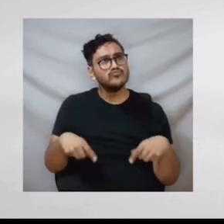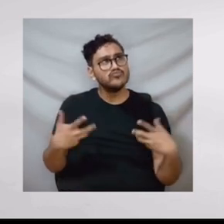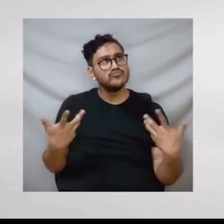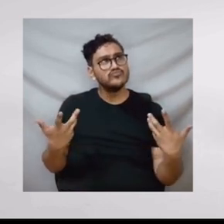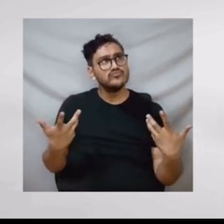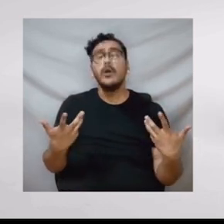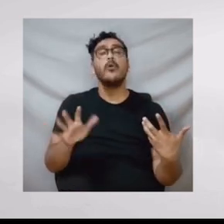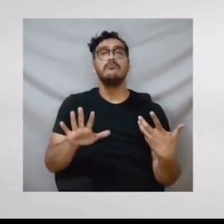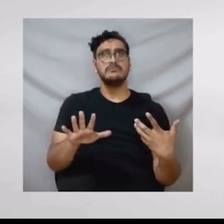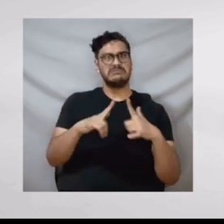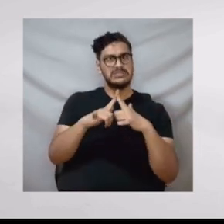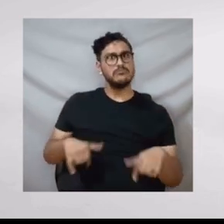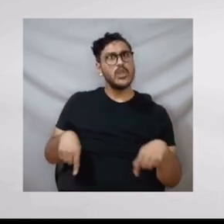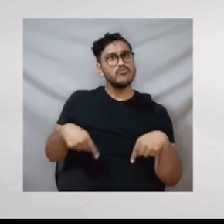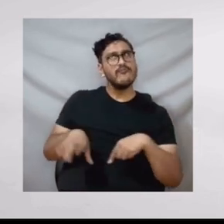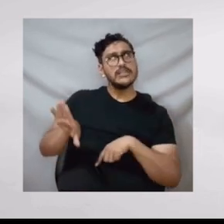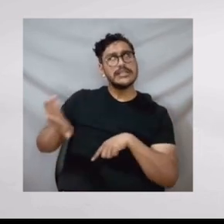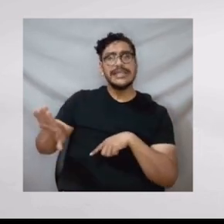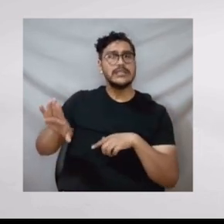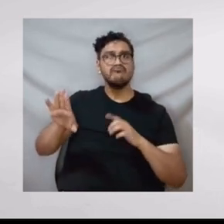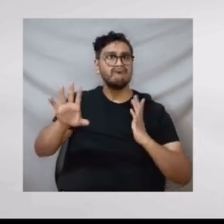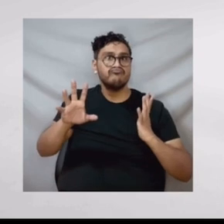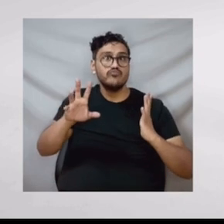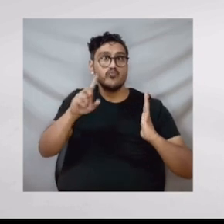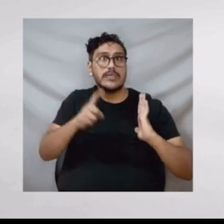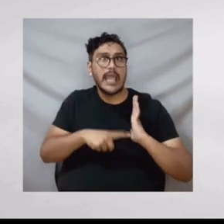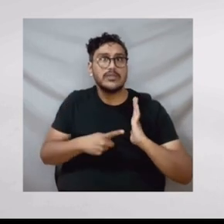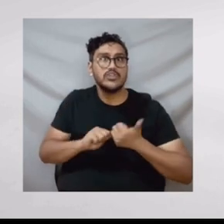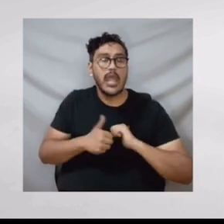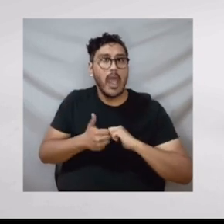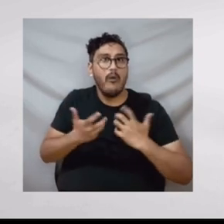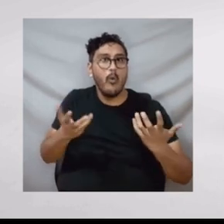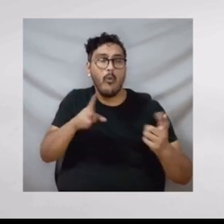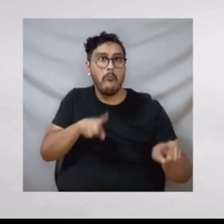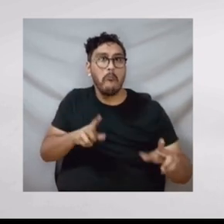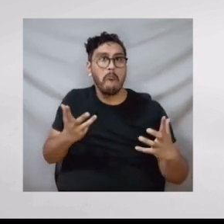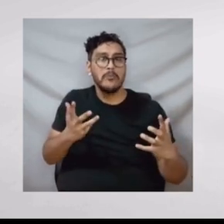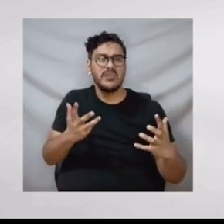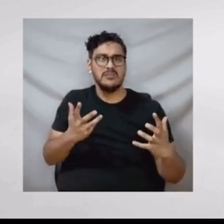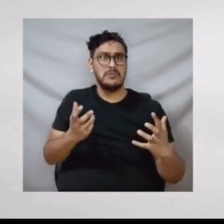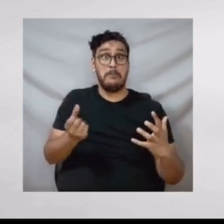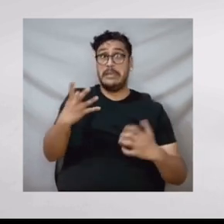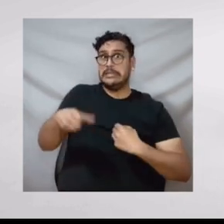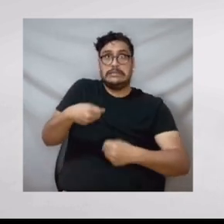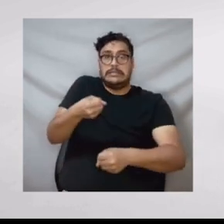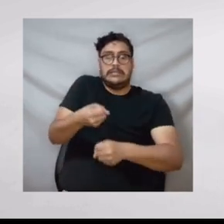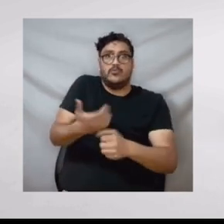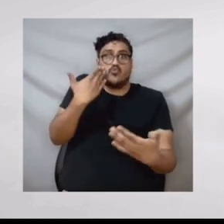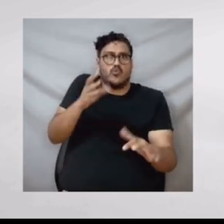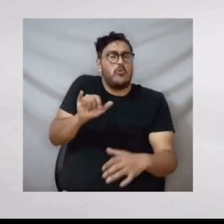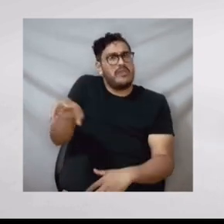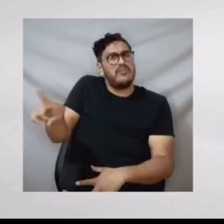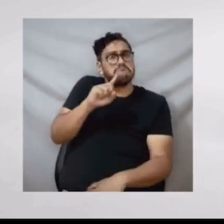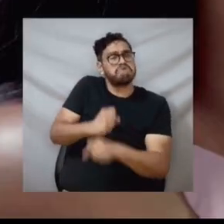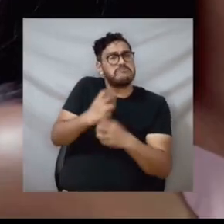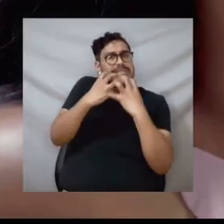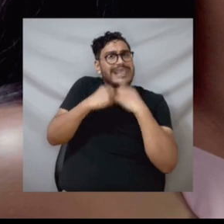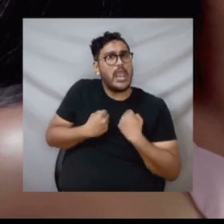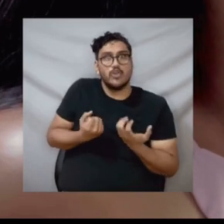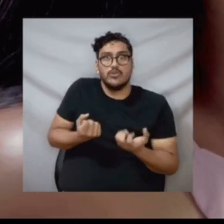point in time that we didn't even know if he really cared you know just because of everything that's been going on